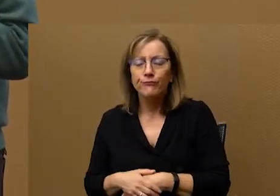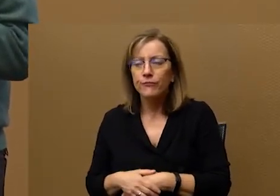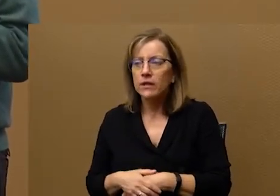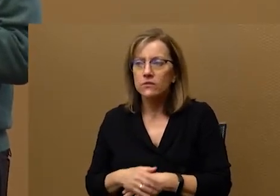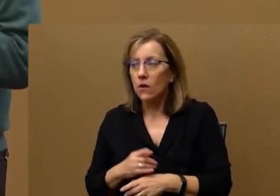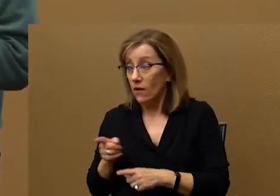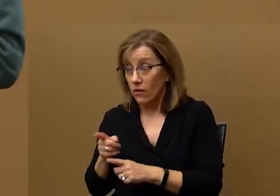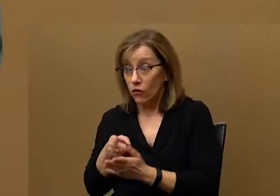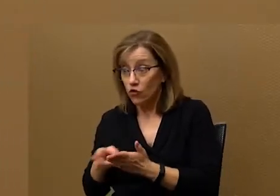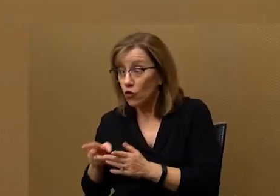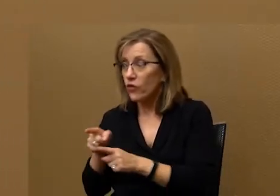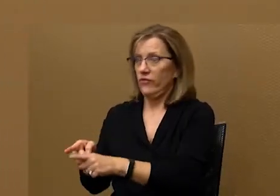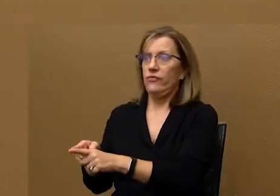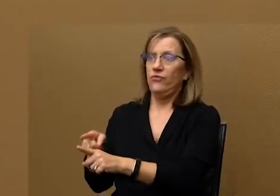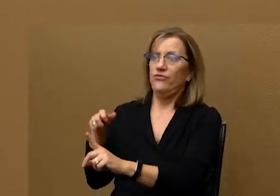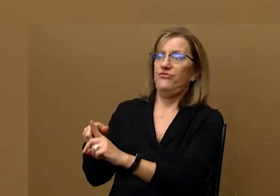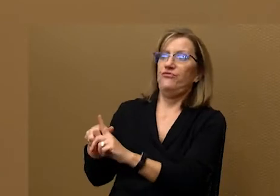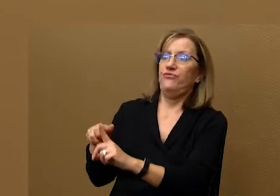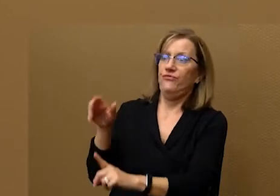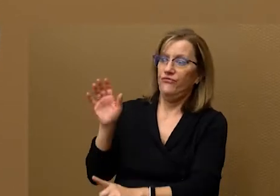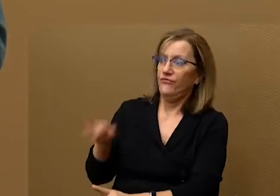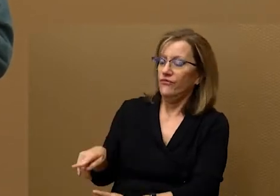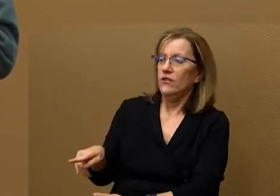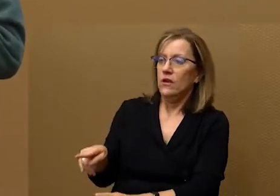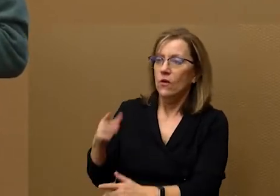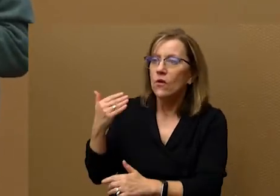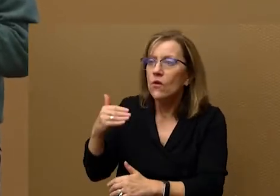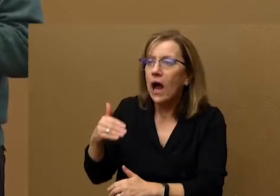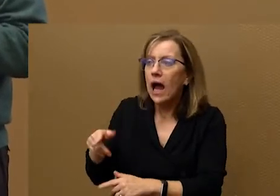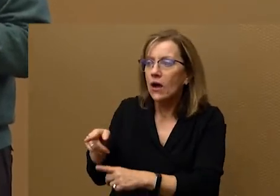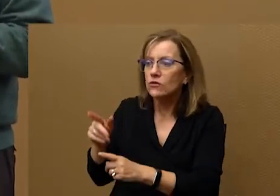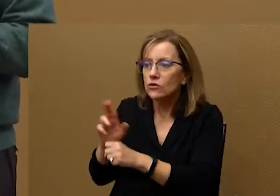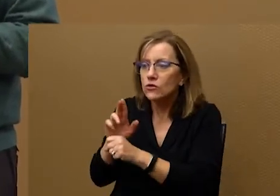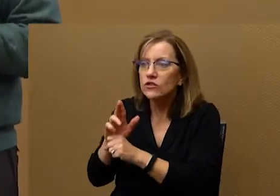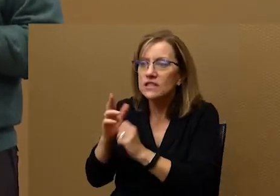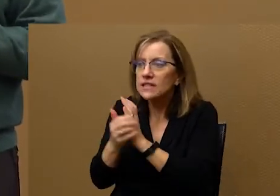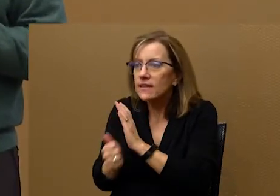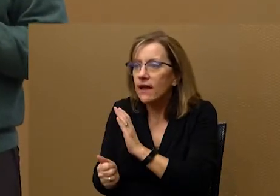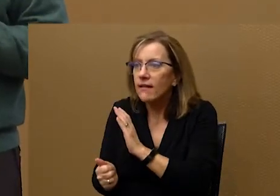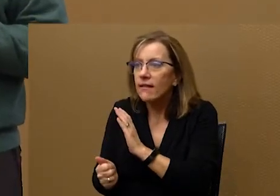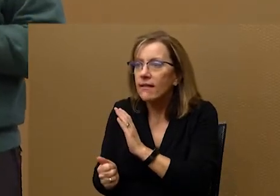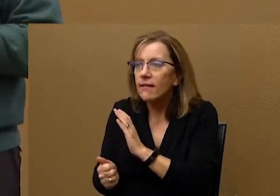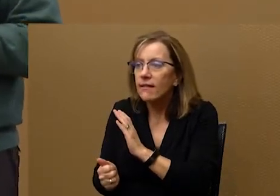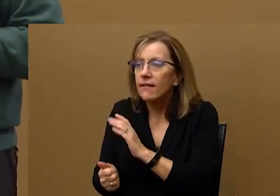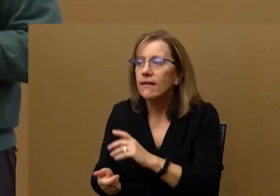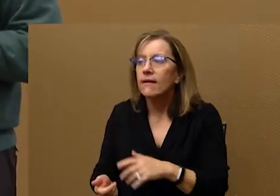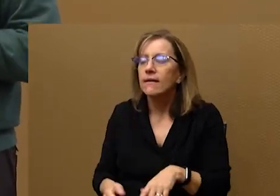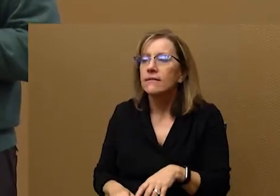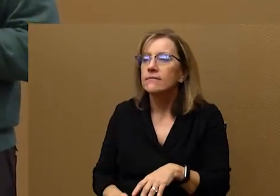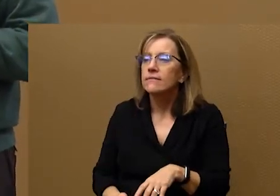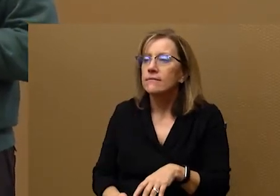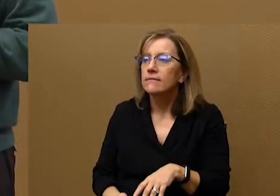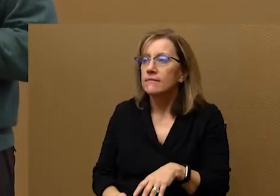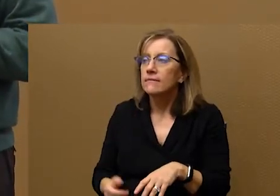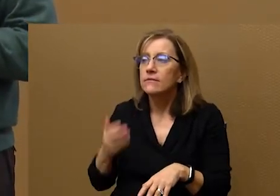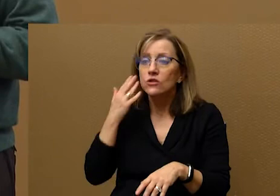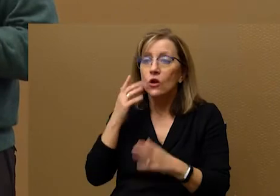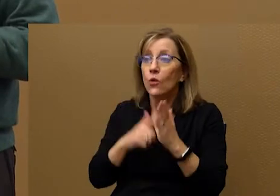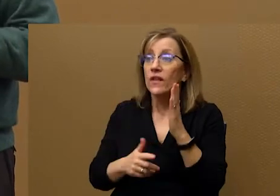for the skill, I would say, wow, I noticed you use a skill. Because before, the skill was, do you know what the skill